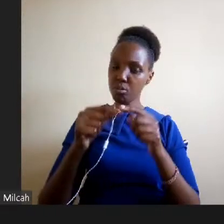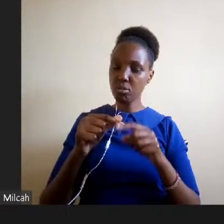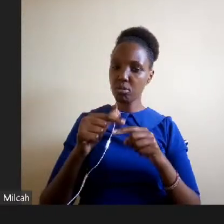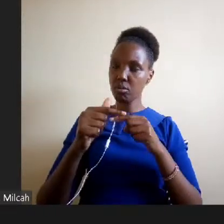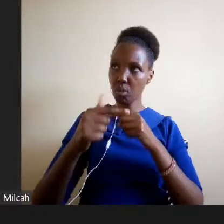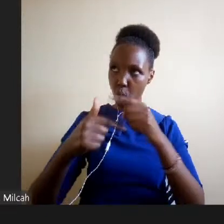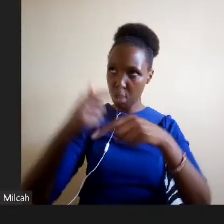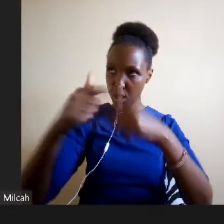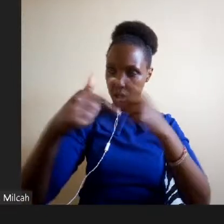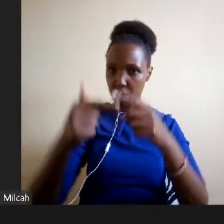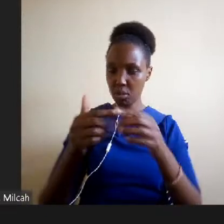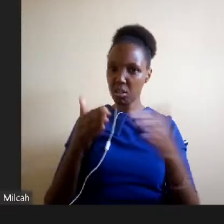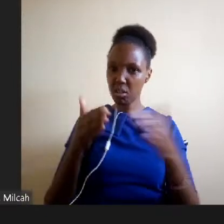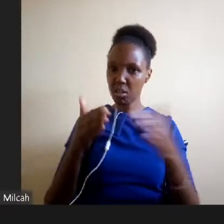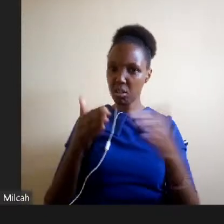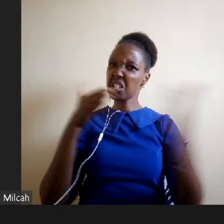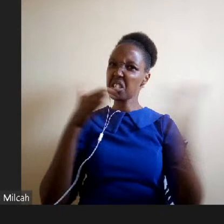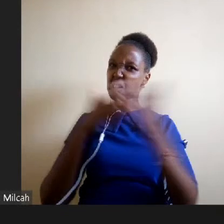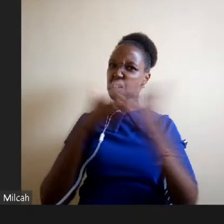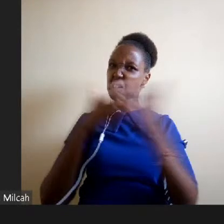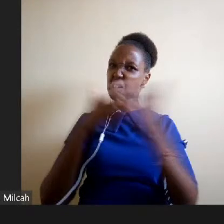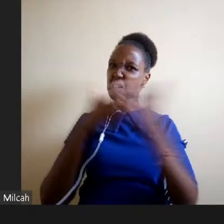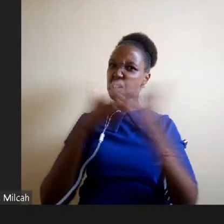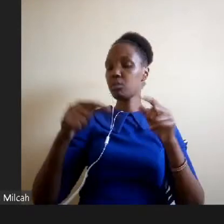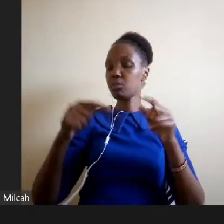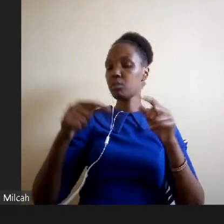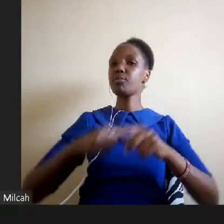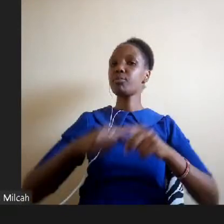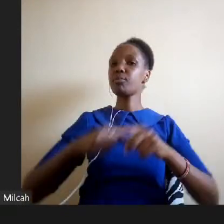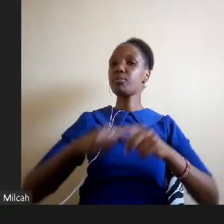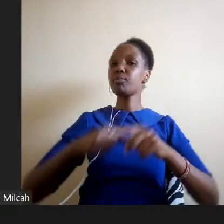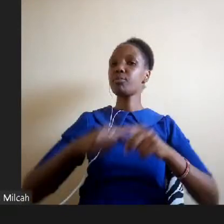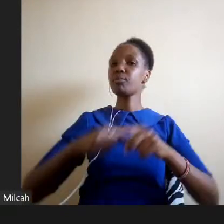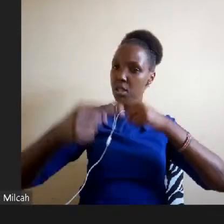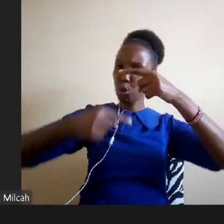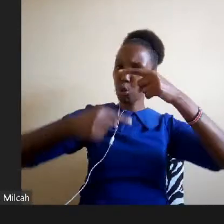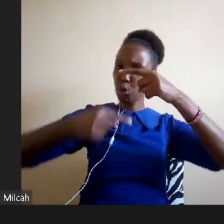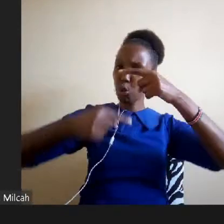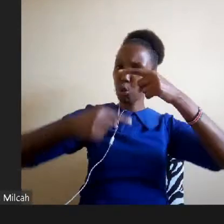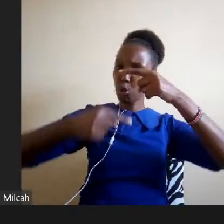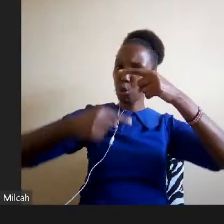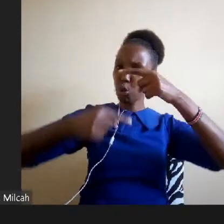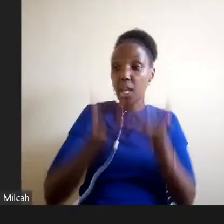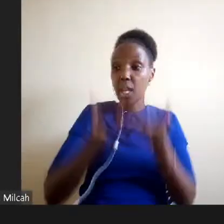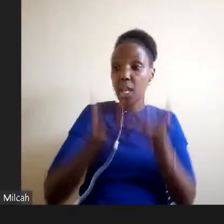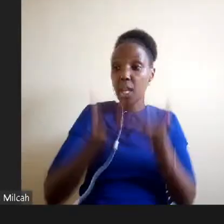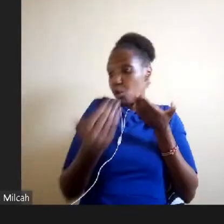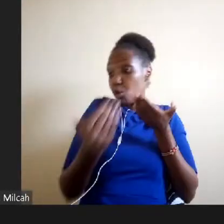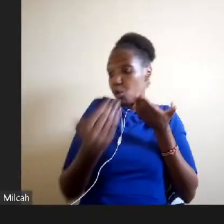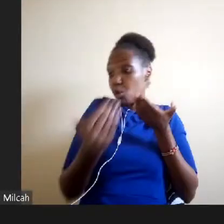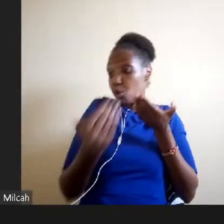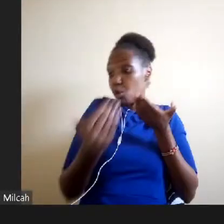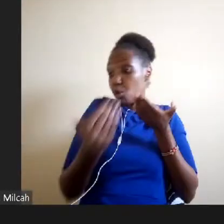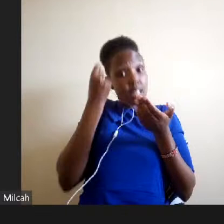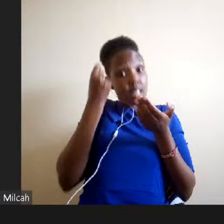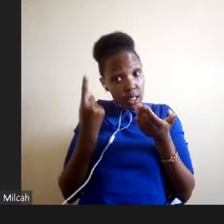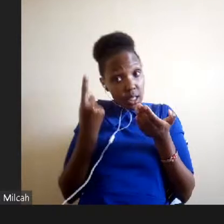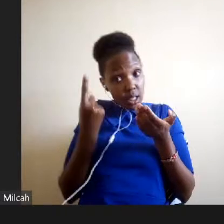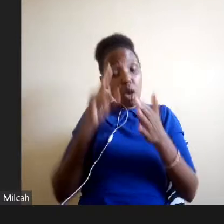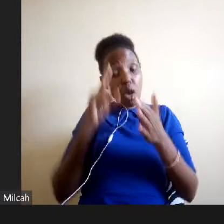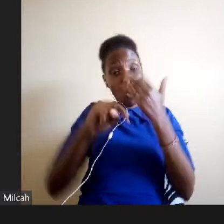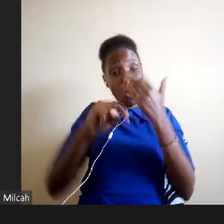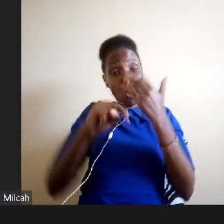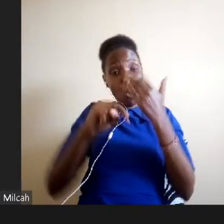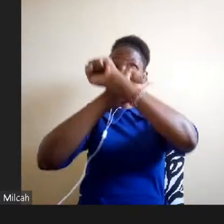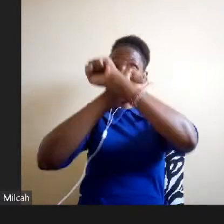will stop now. You have to go in it gradually and helping them understand that we need to be able to take certain security measures and